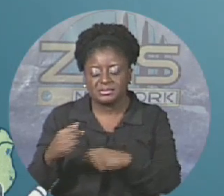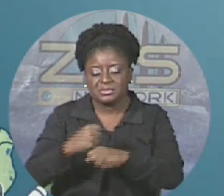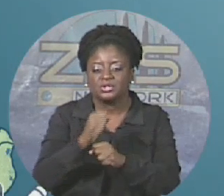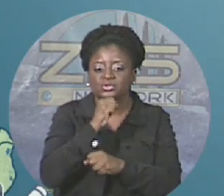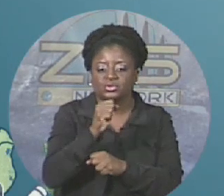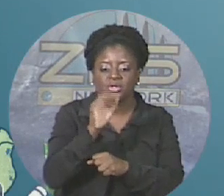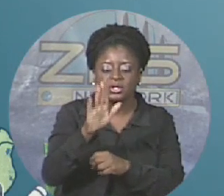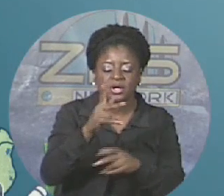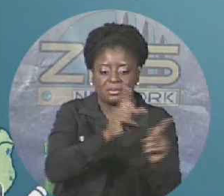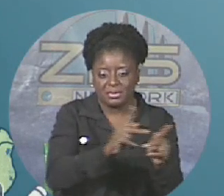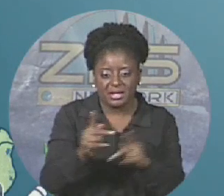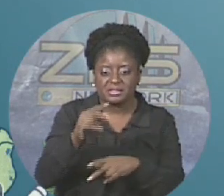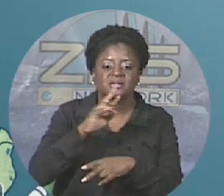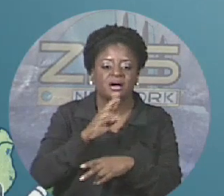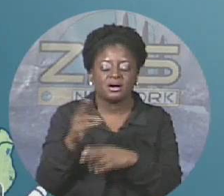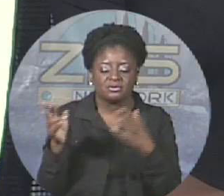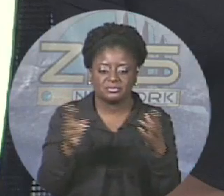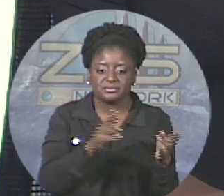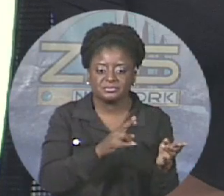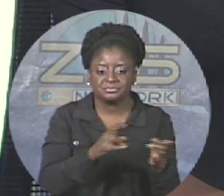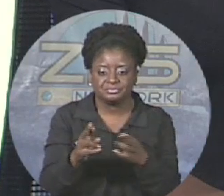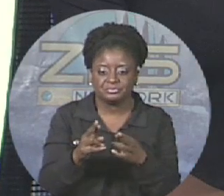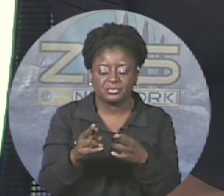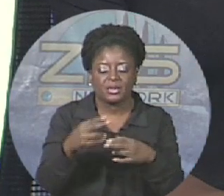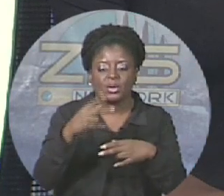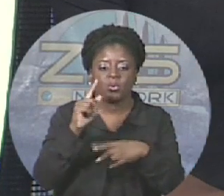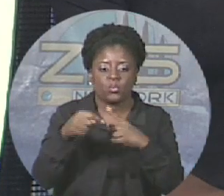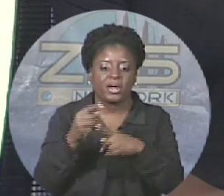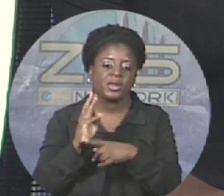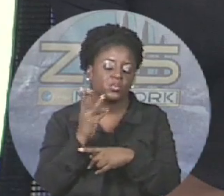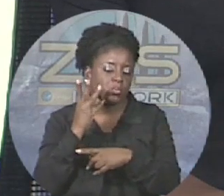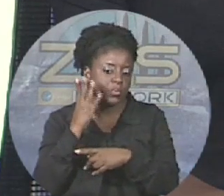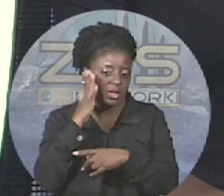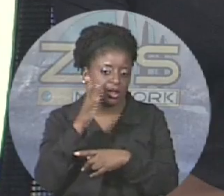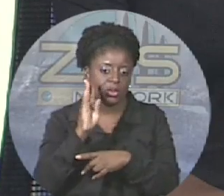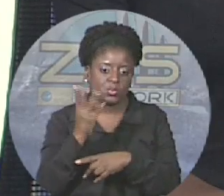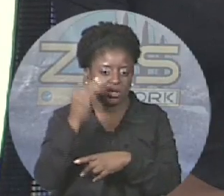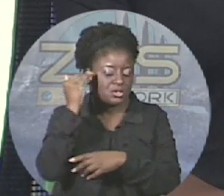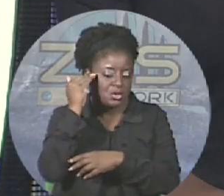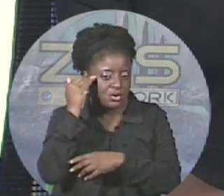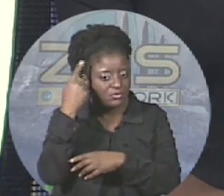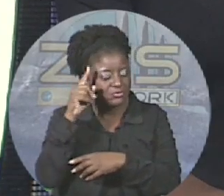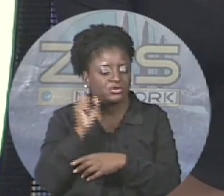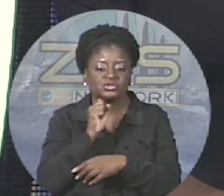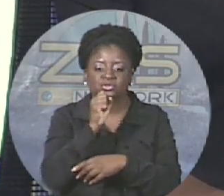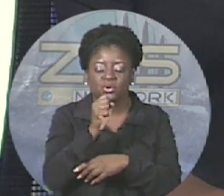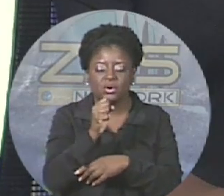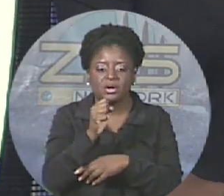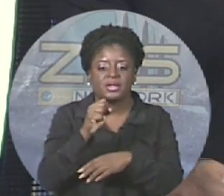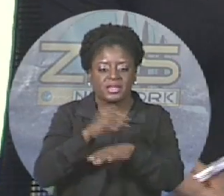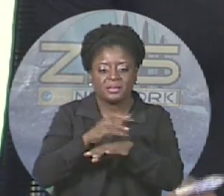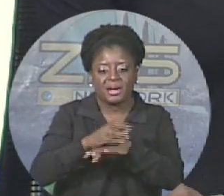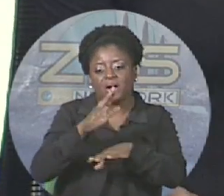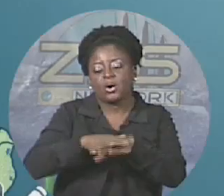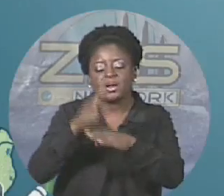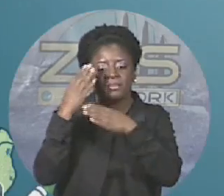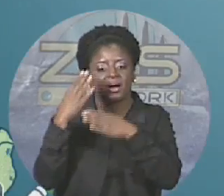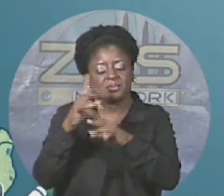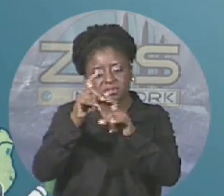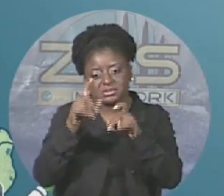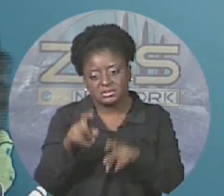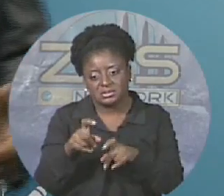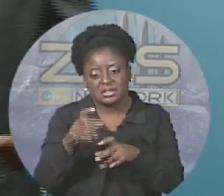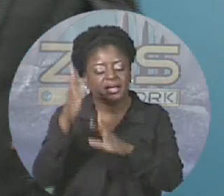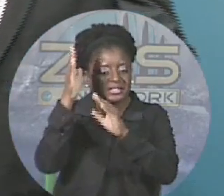those plans are in place. LaDawn? So Greg, when will we know for sure Irma's impact on the Bahamas? Irma's impact on the Bahamas